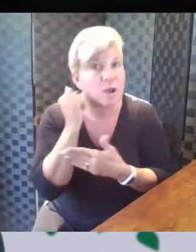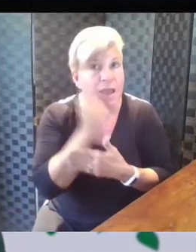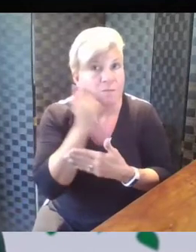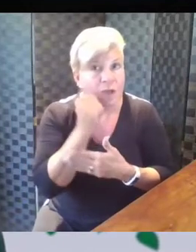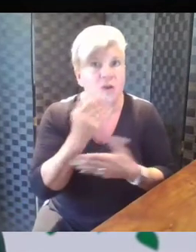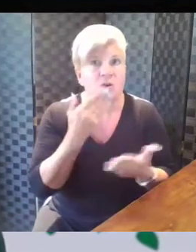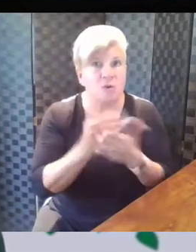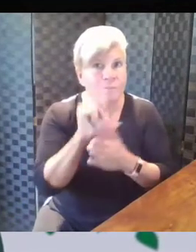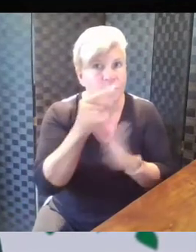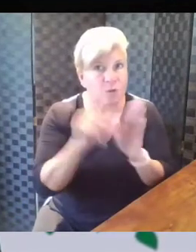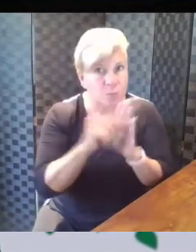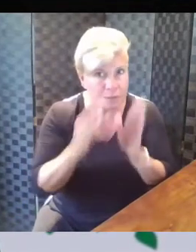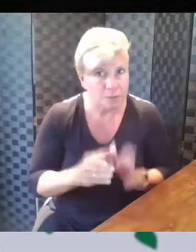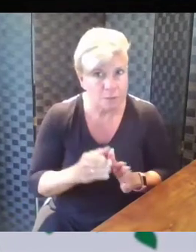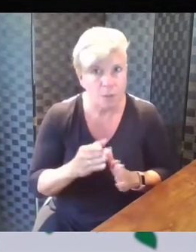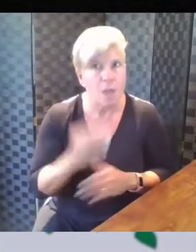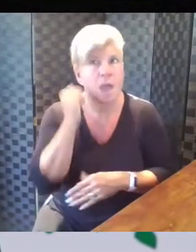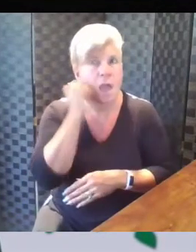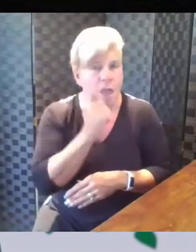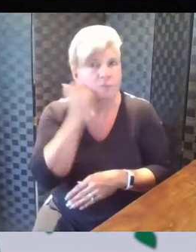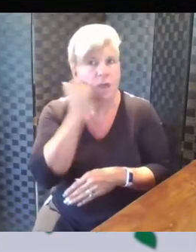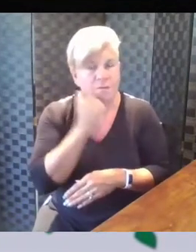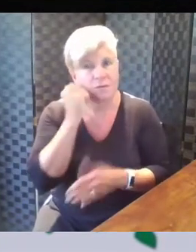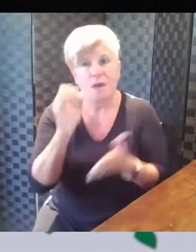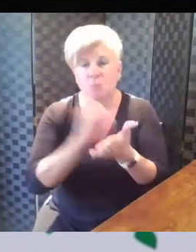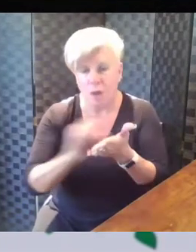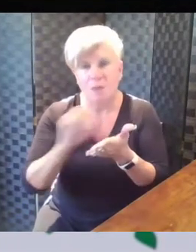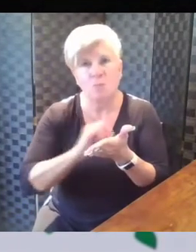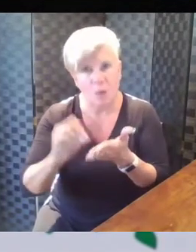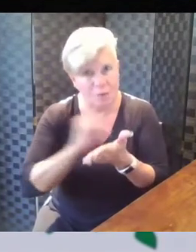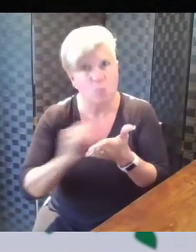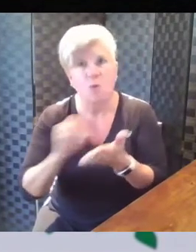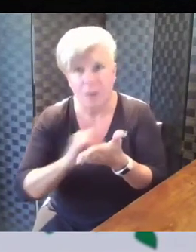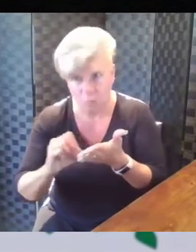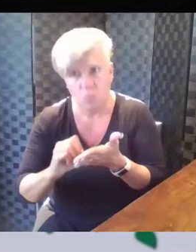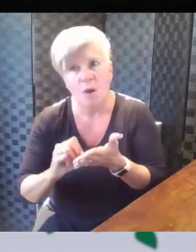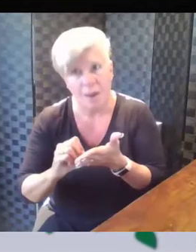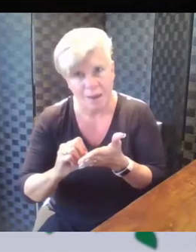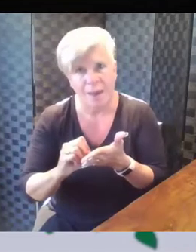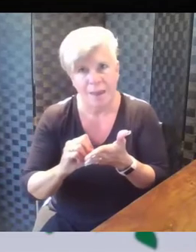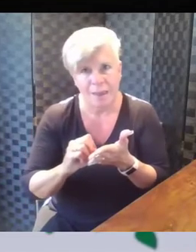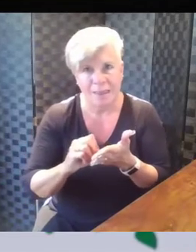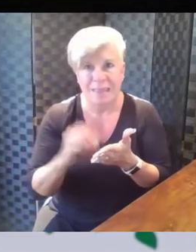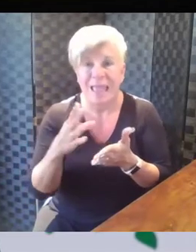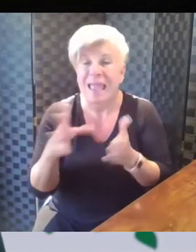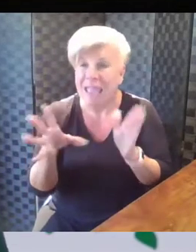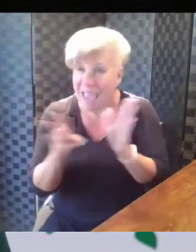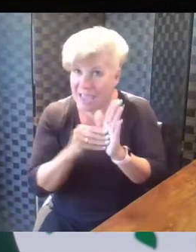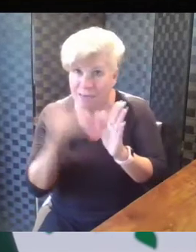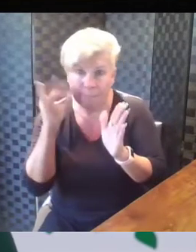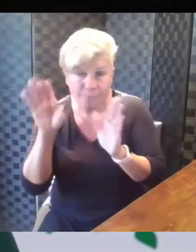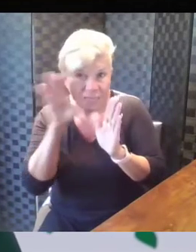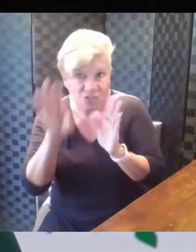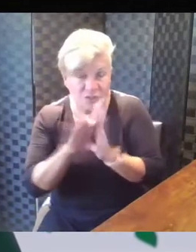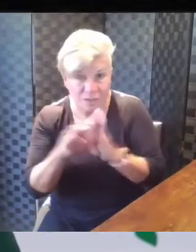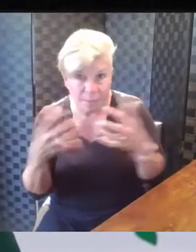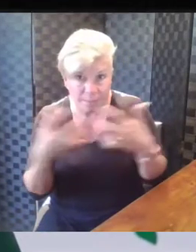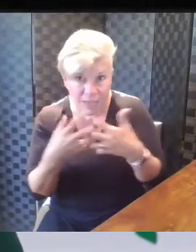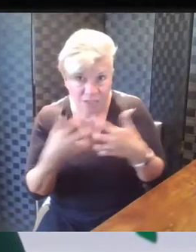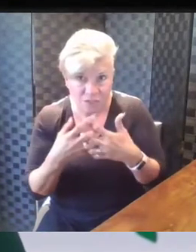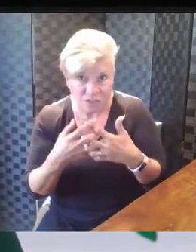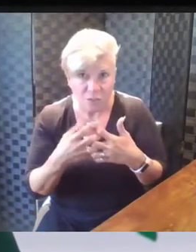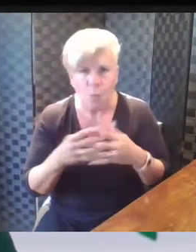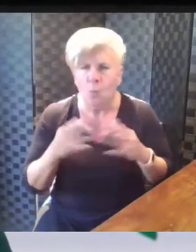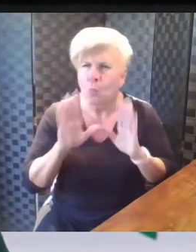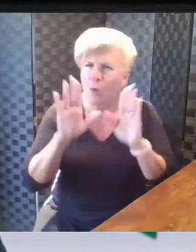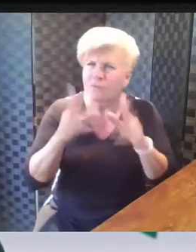first graders, to be ready for the fall, need to know how to make a journal. They need to know how to write, make an illustration that matches. It's a great way to write about how you're